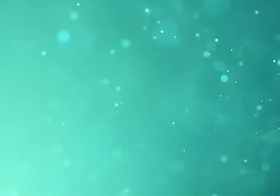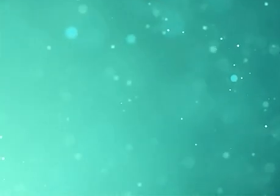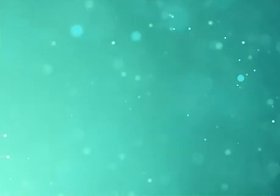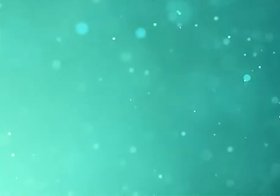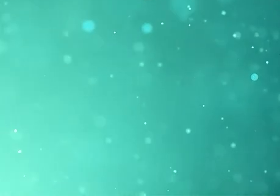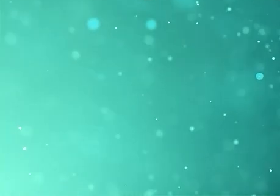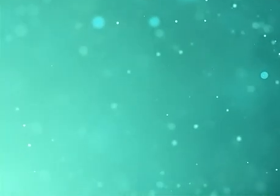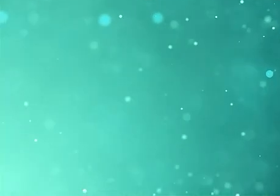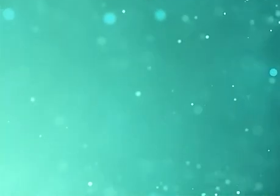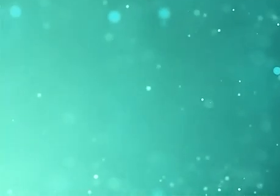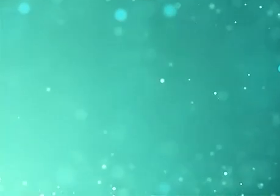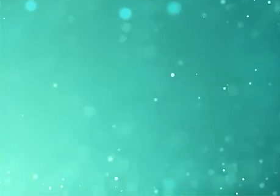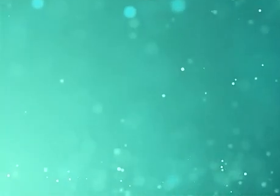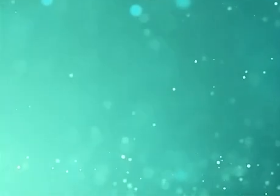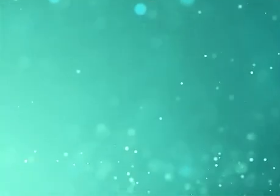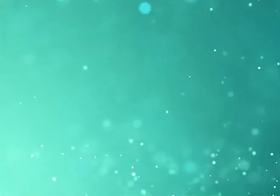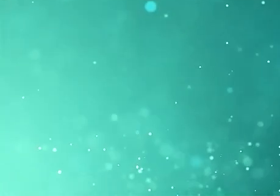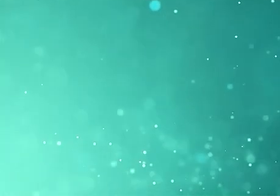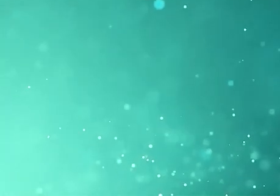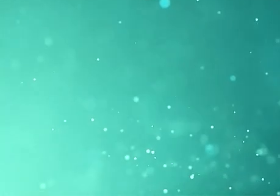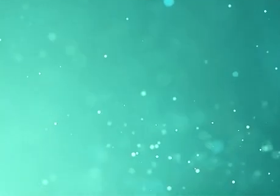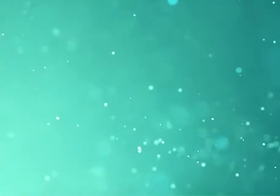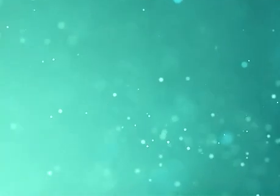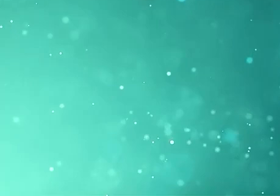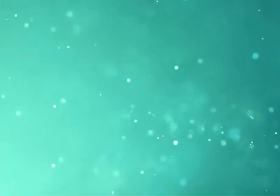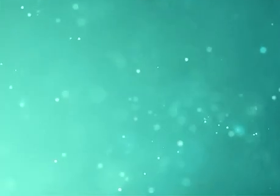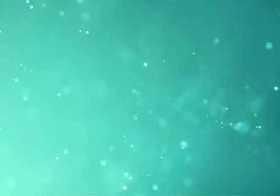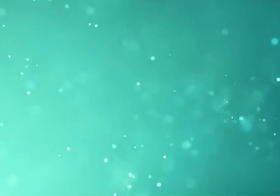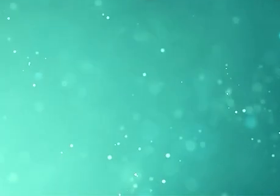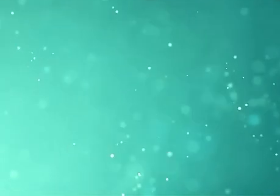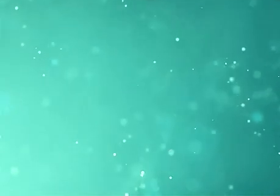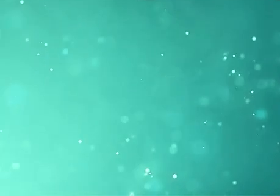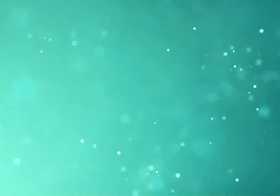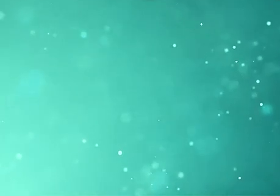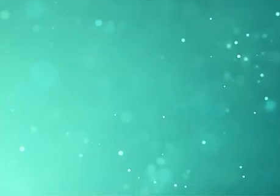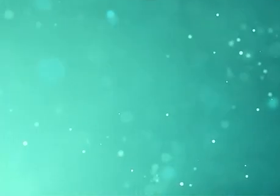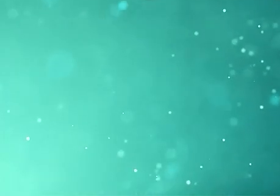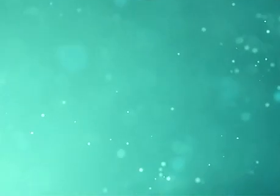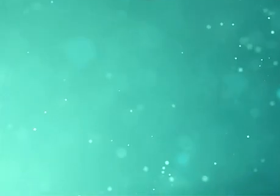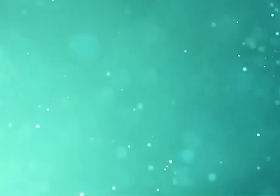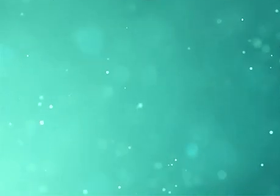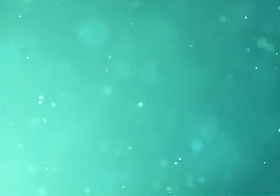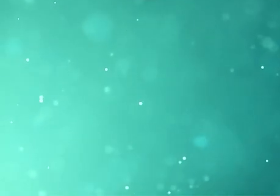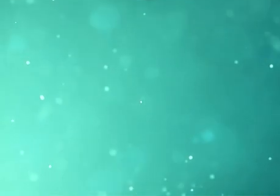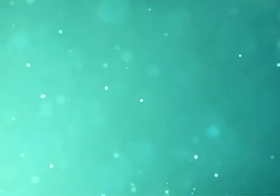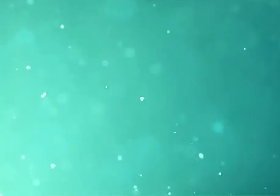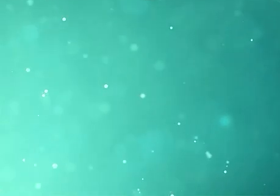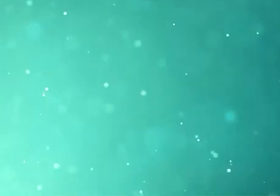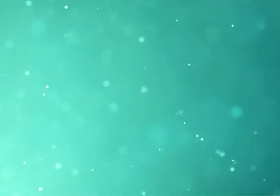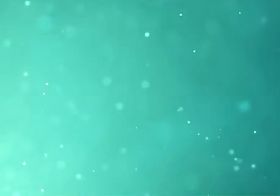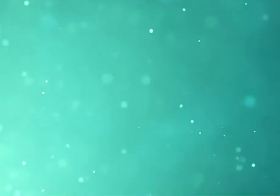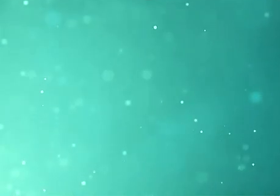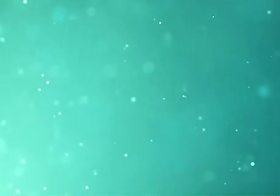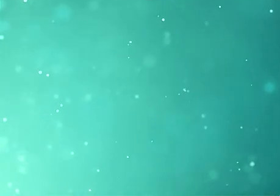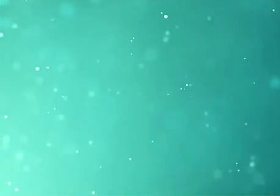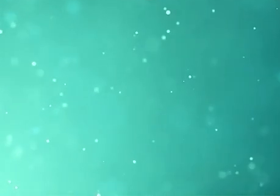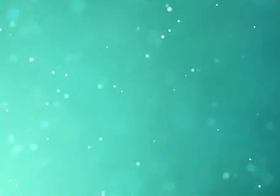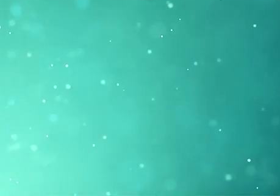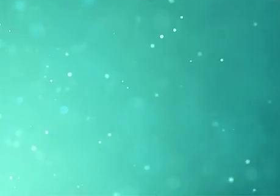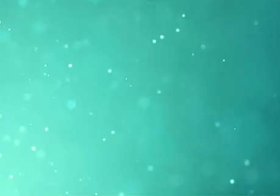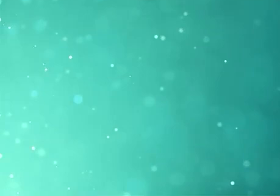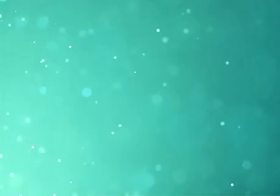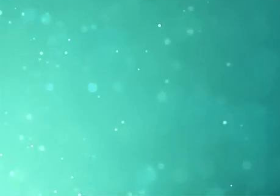camel follows the footsteps of its mother. Every day he would raise up for me a sign of his